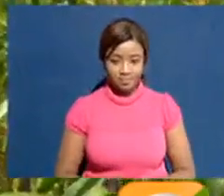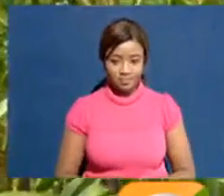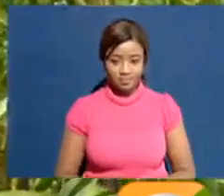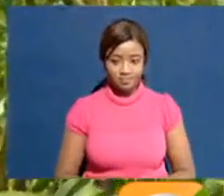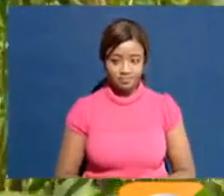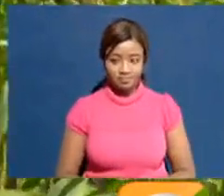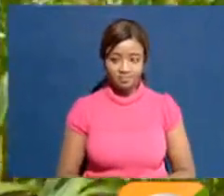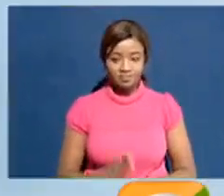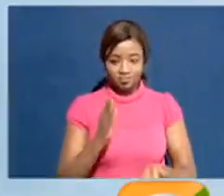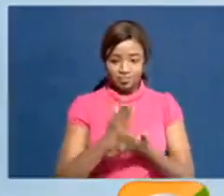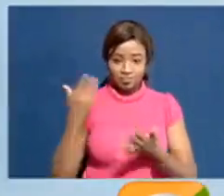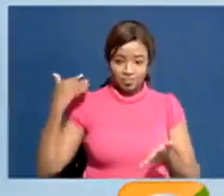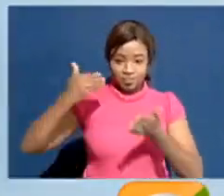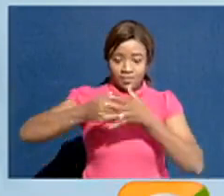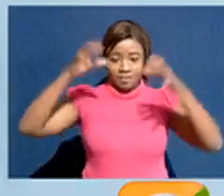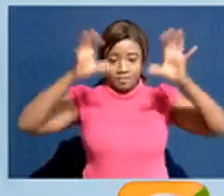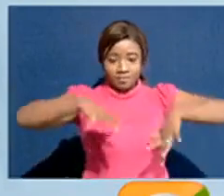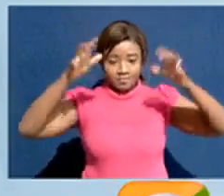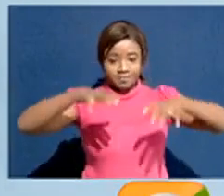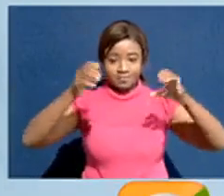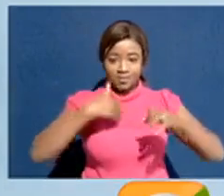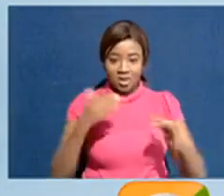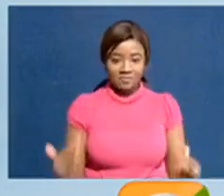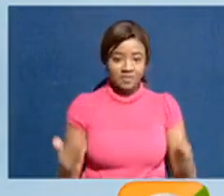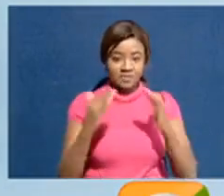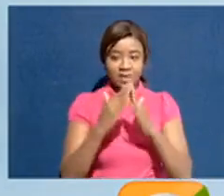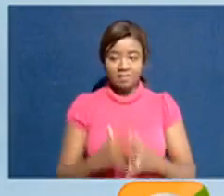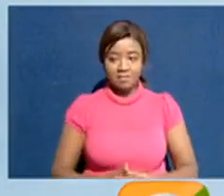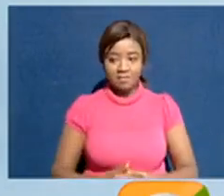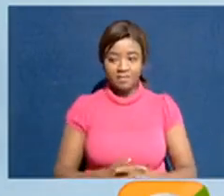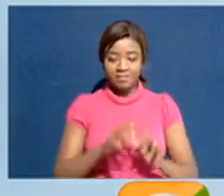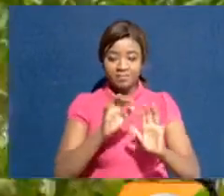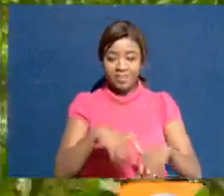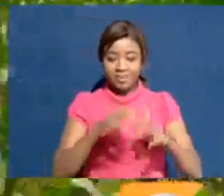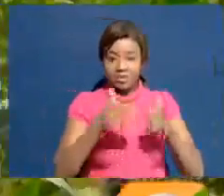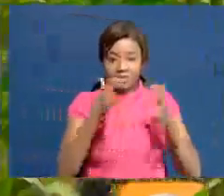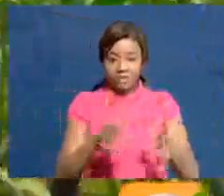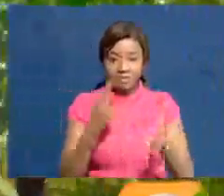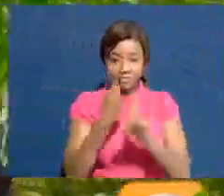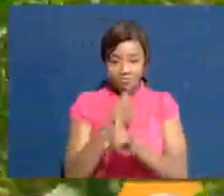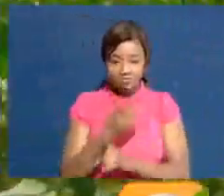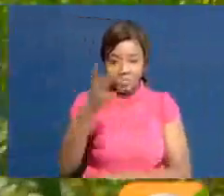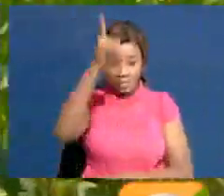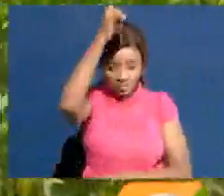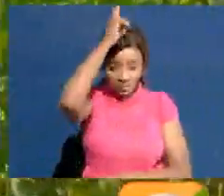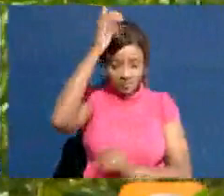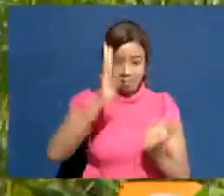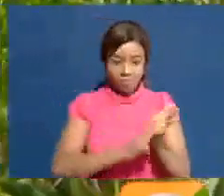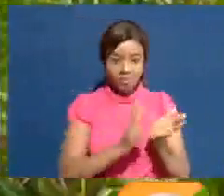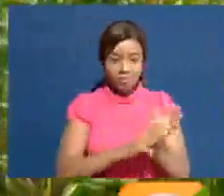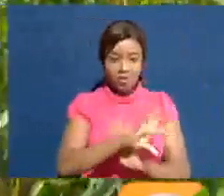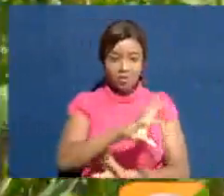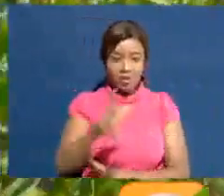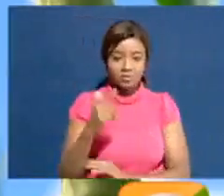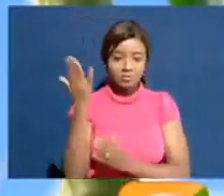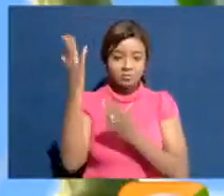Despite the heavy rains pounding the area in recent weeks, farmers from Sagama village in Nyatike, Migori County are